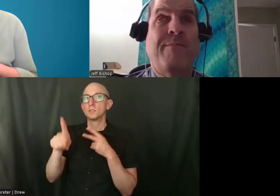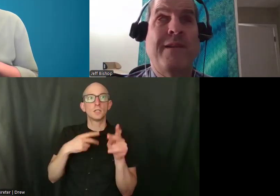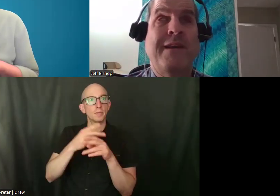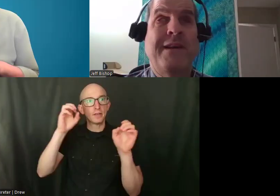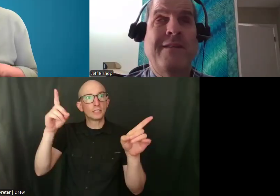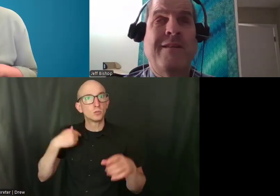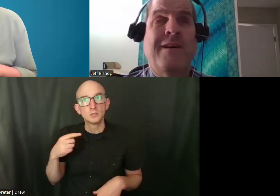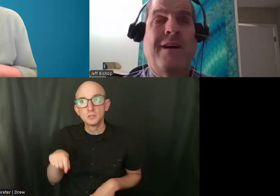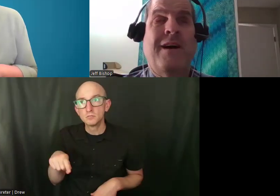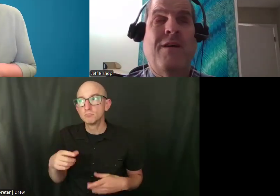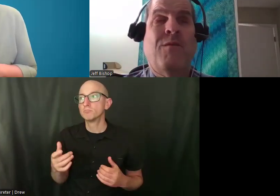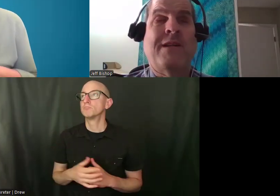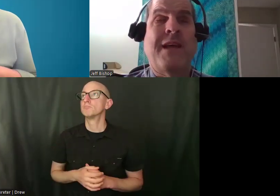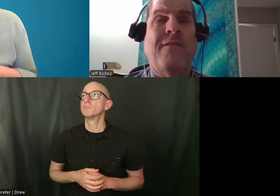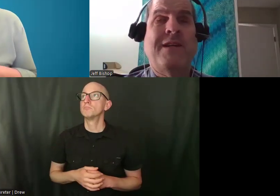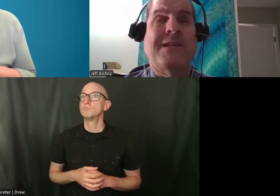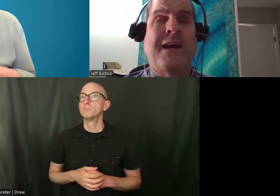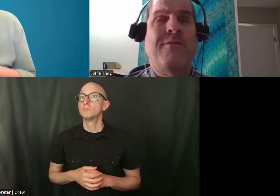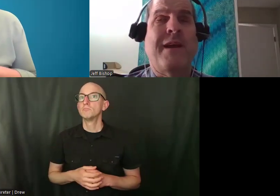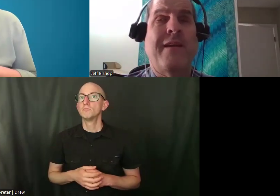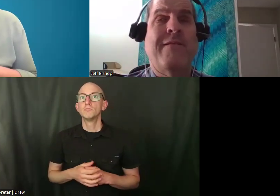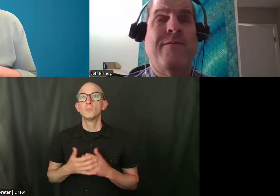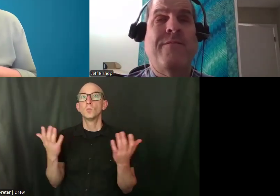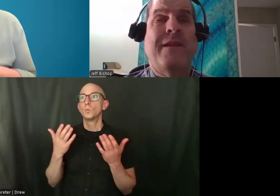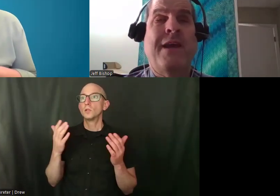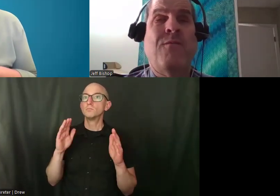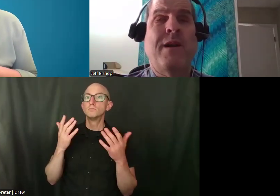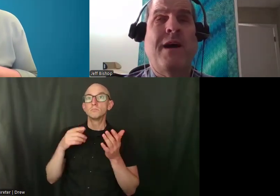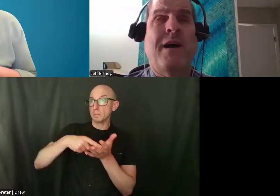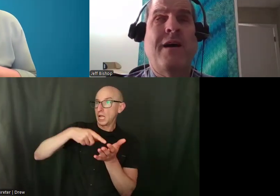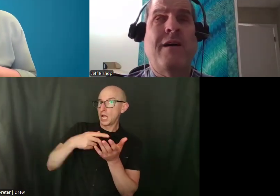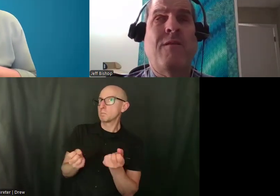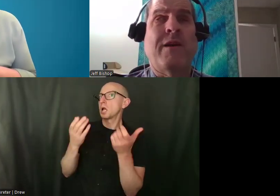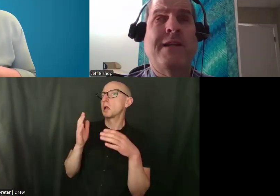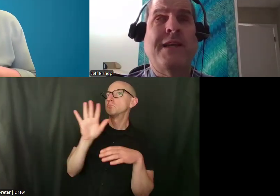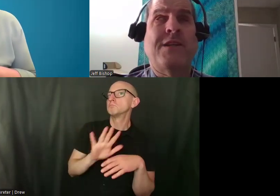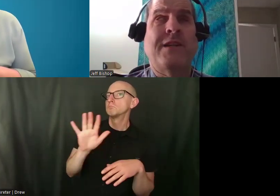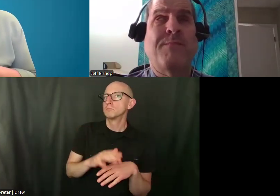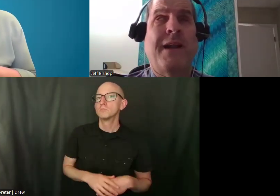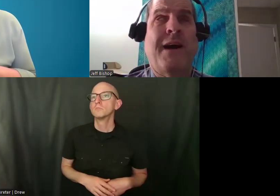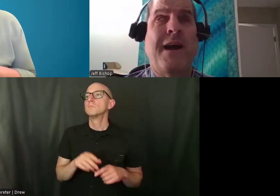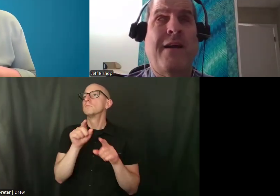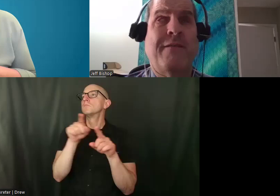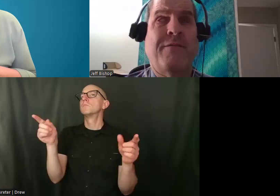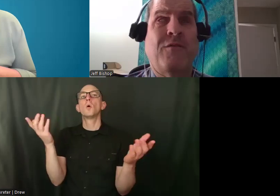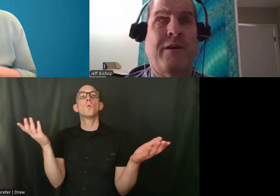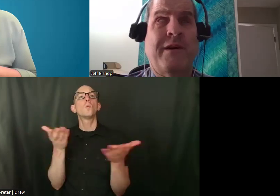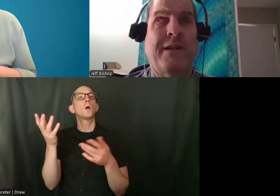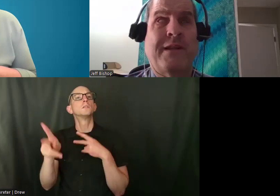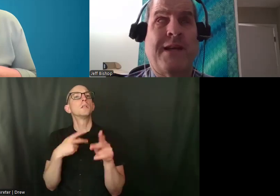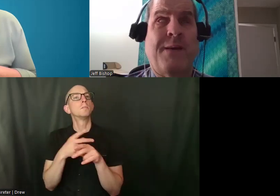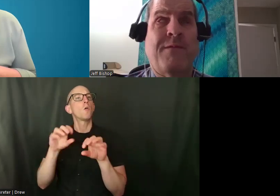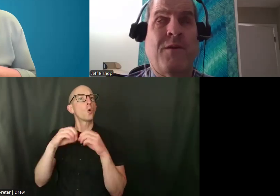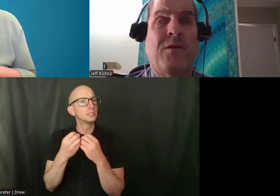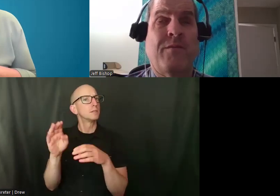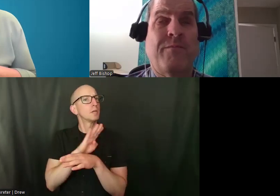require? What is the average salary? And what organizations might hire for